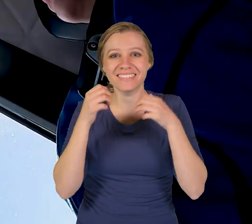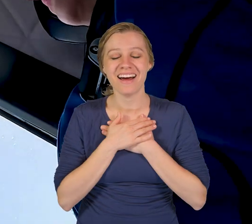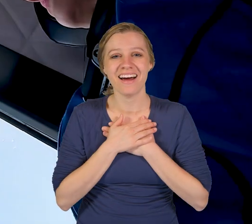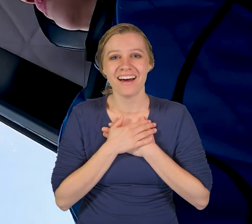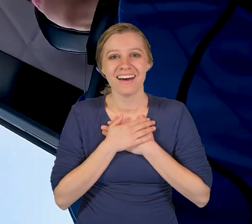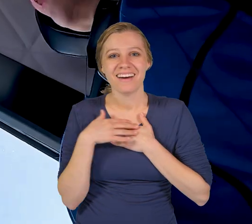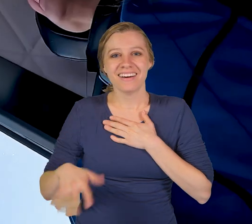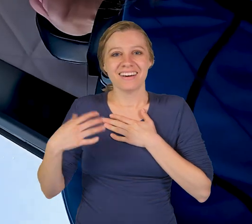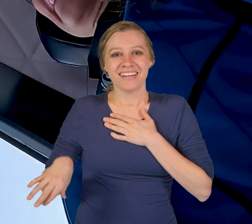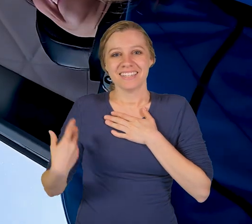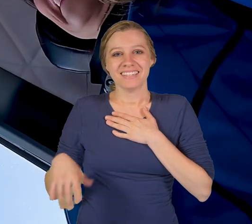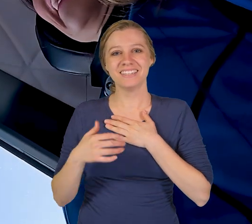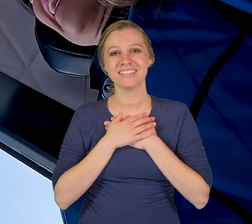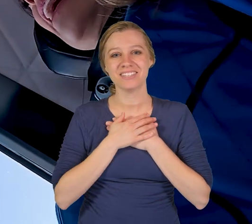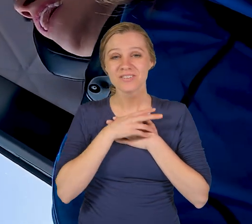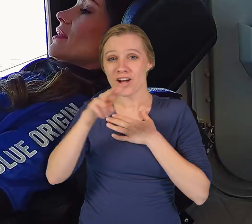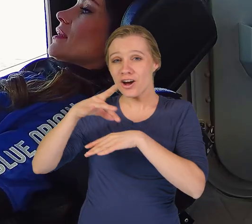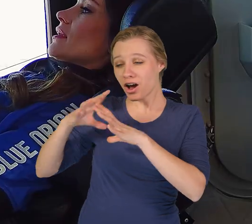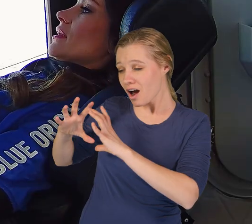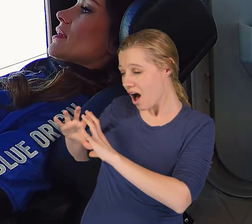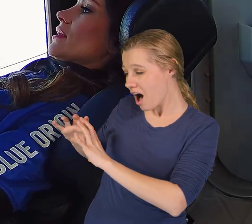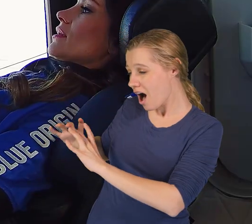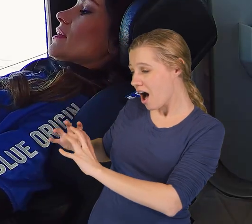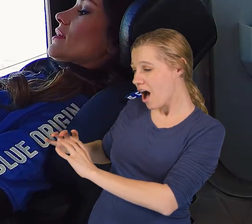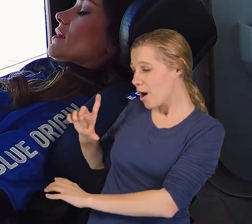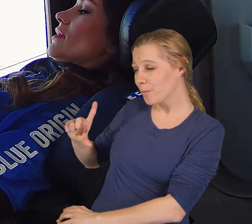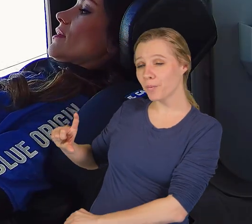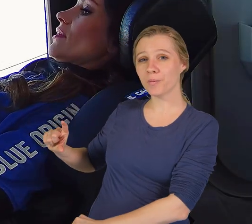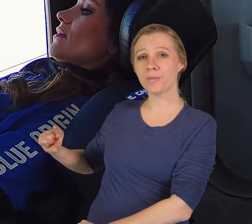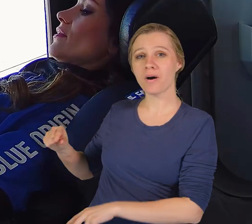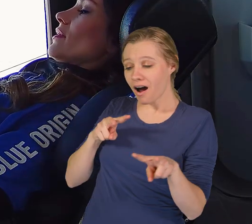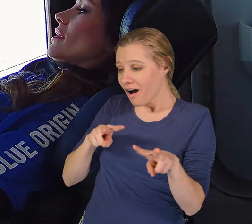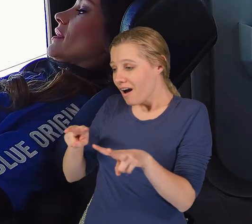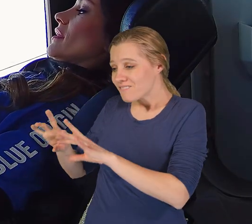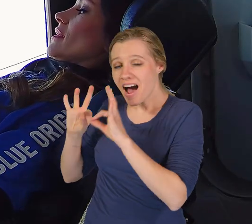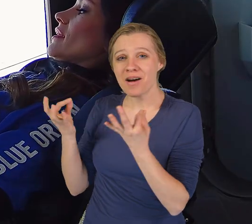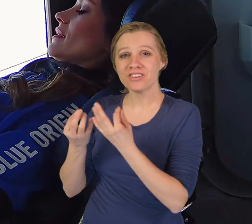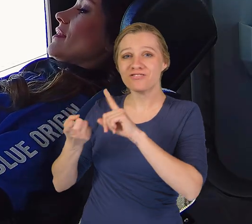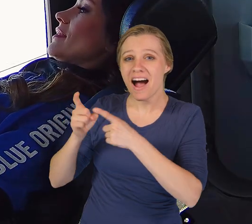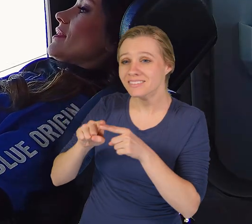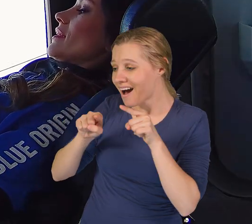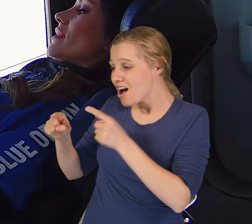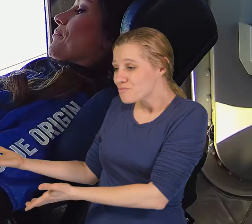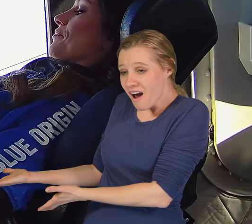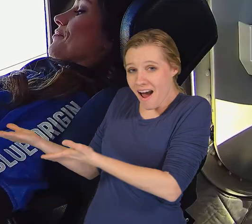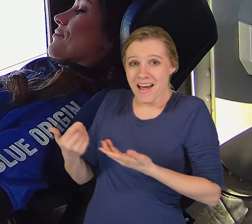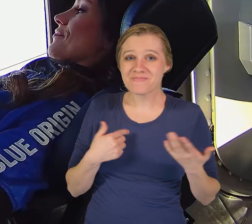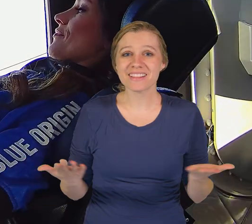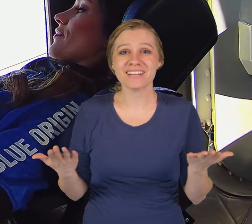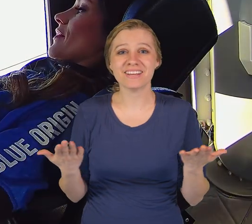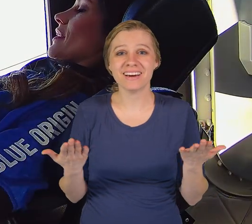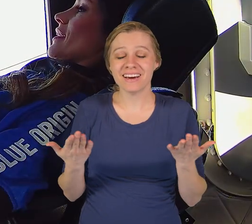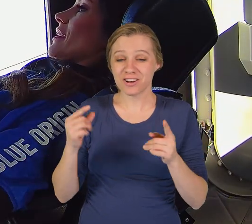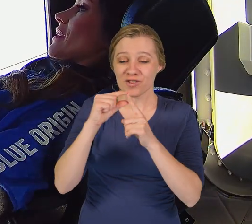Shepherd has cleared the tower and is heading to space. Guys, this is amazing. As I watched the Earth fall below me, I thought of all of my family and friends who